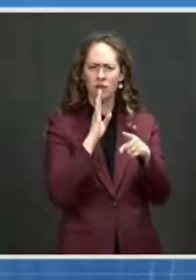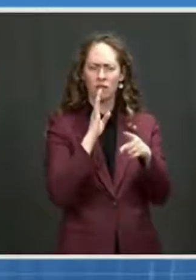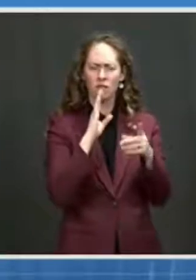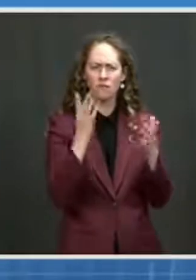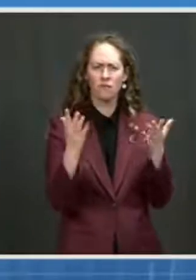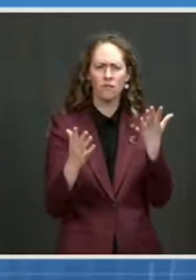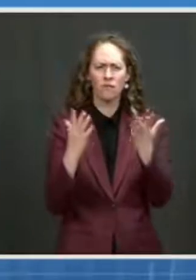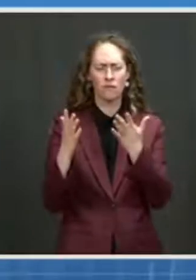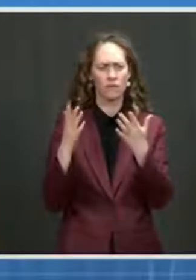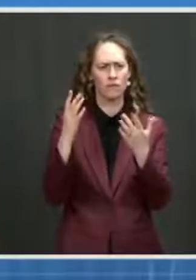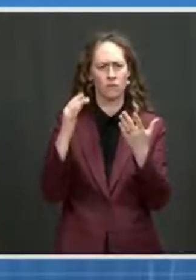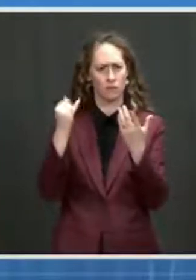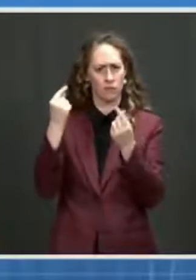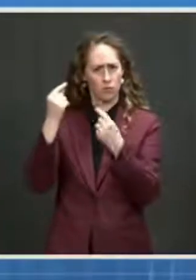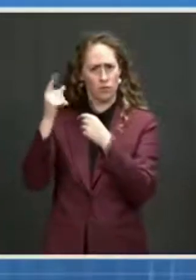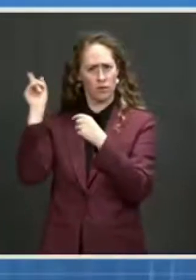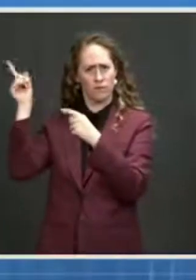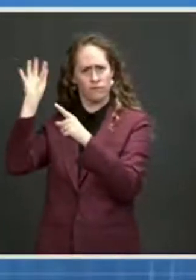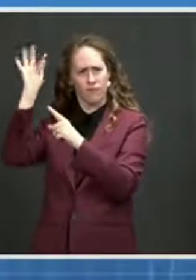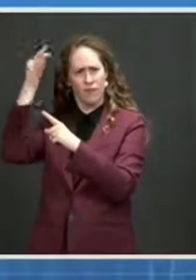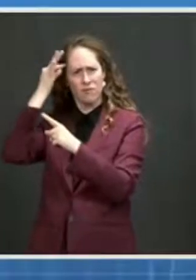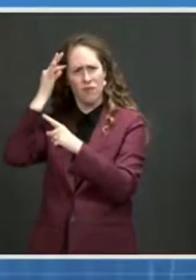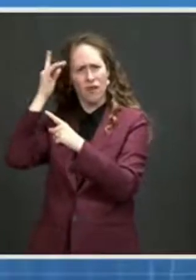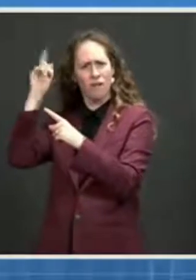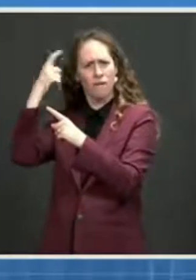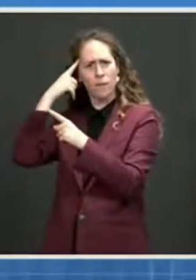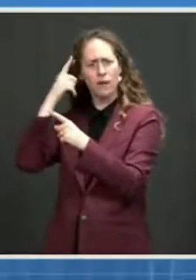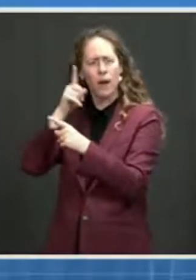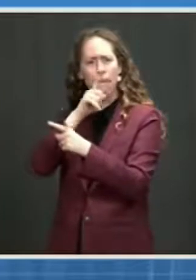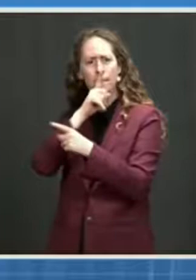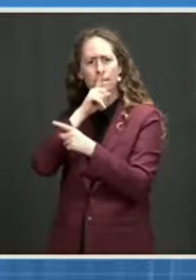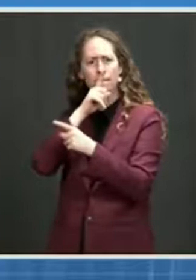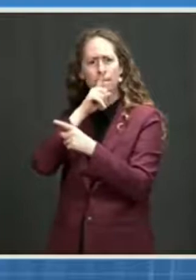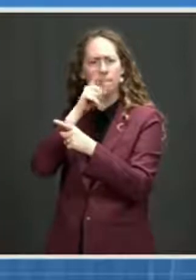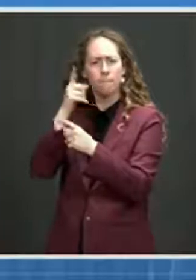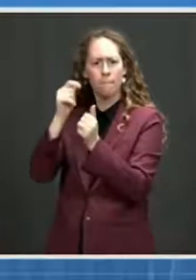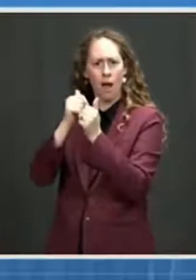that, you know, not even a single dose goes to waste?